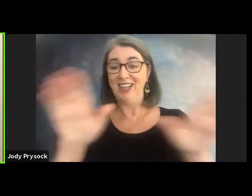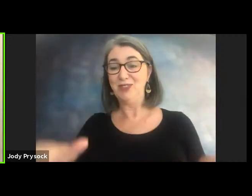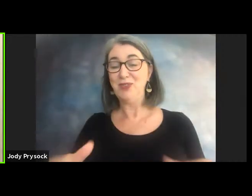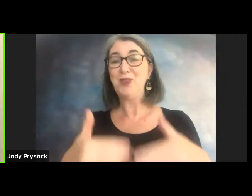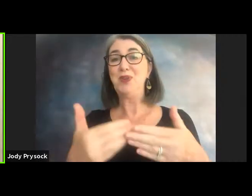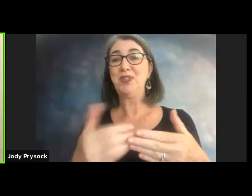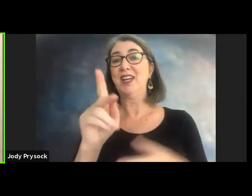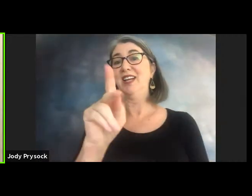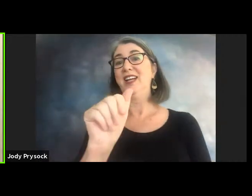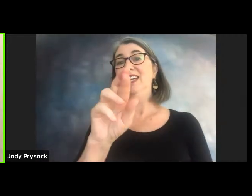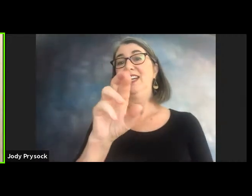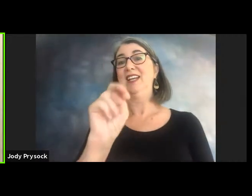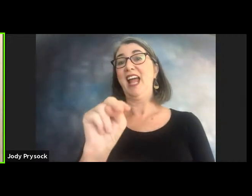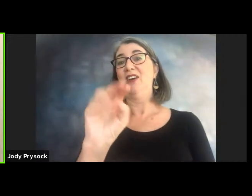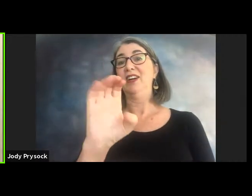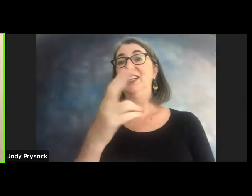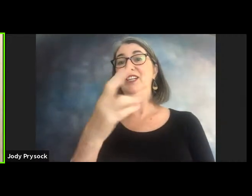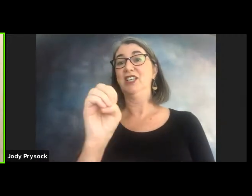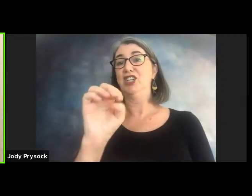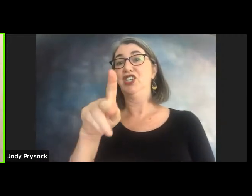introduce Karen Cheeks Lomax.